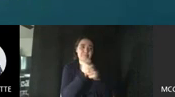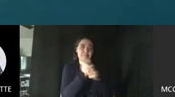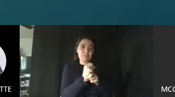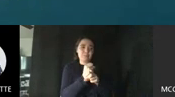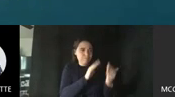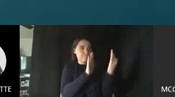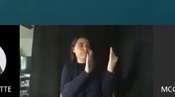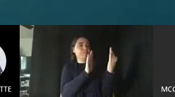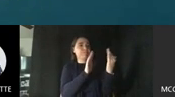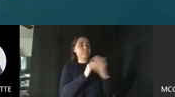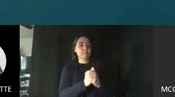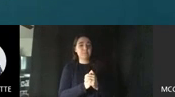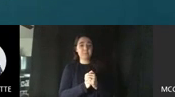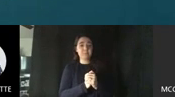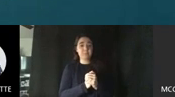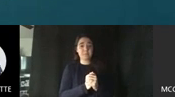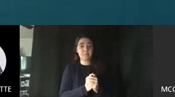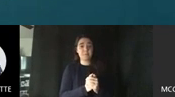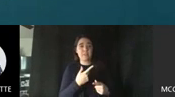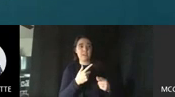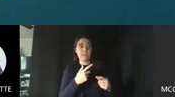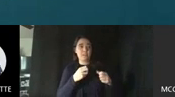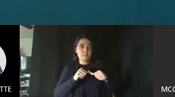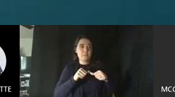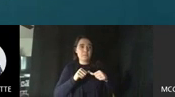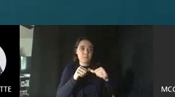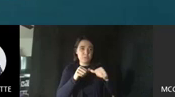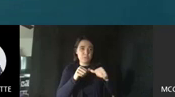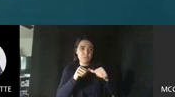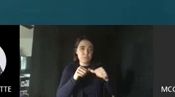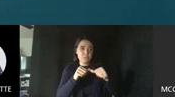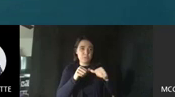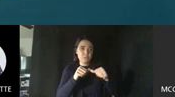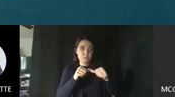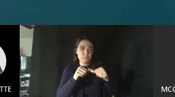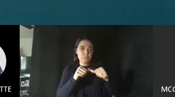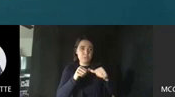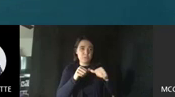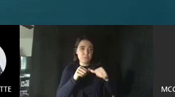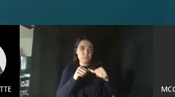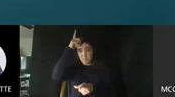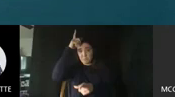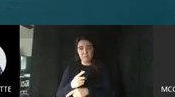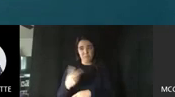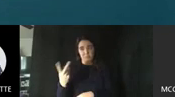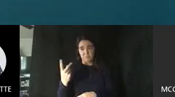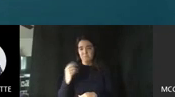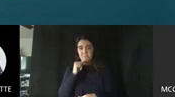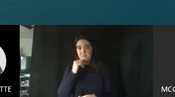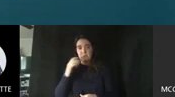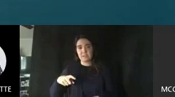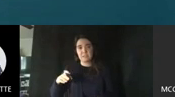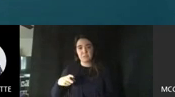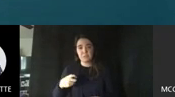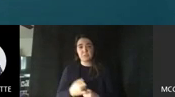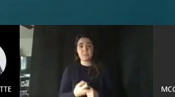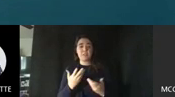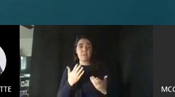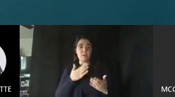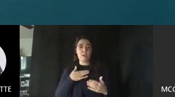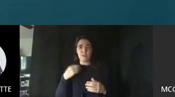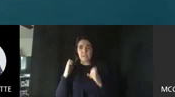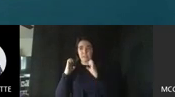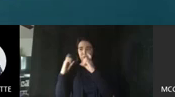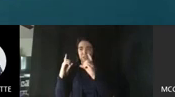in a way so my brother and I didn't have to. They wanted us to focus on our education, of our home, a home that